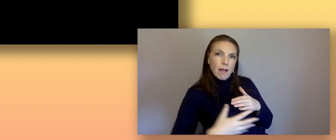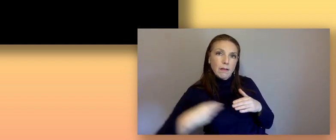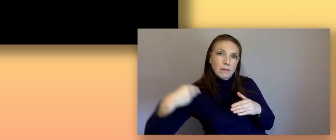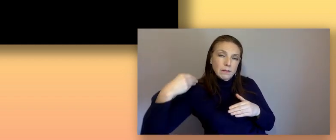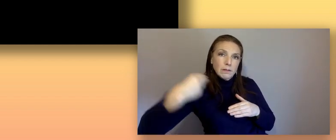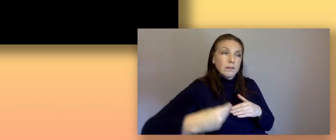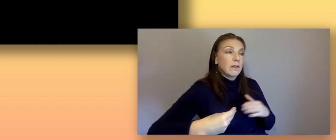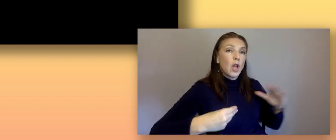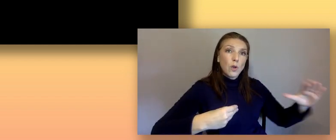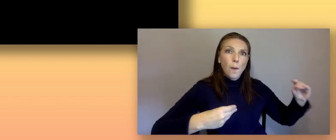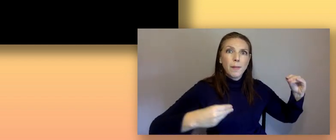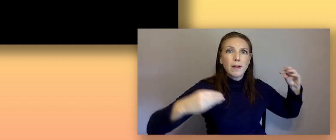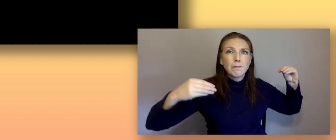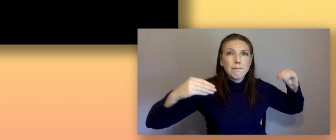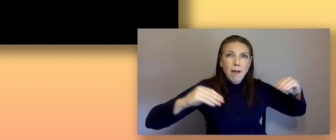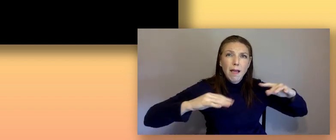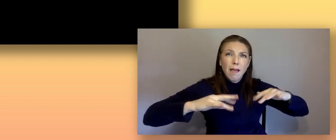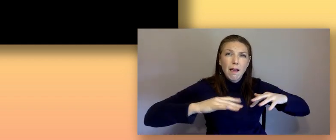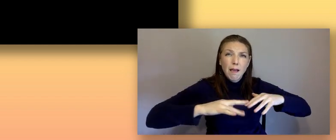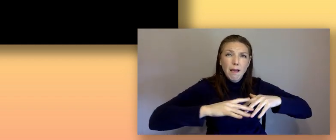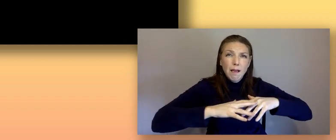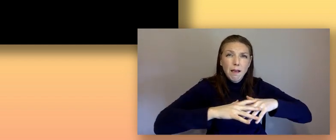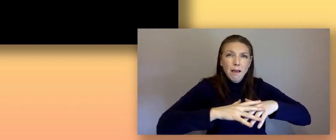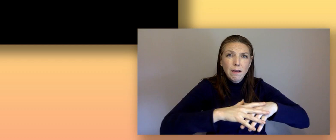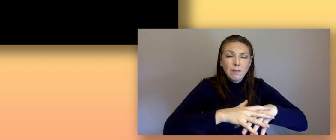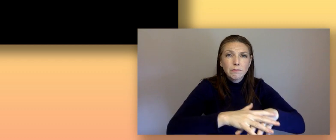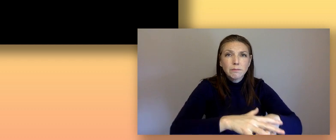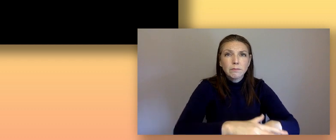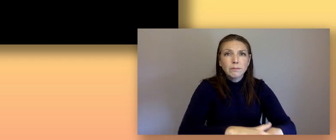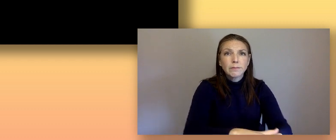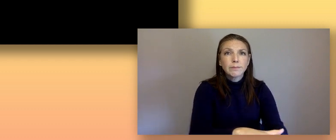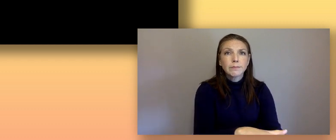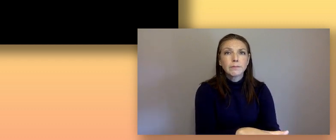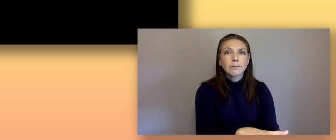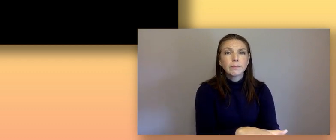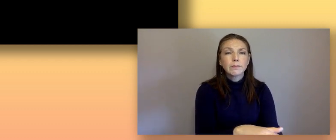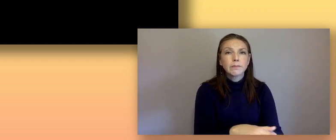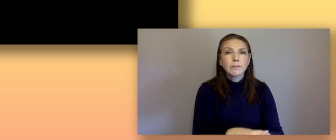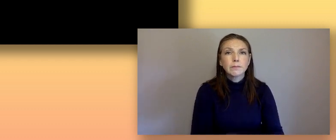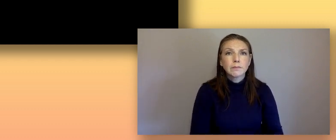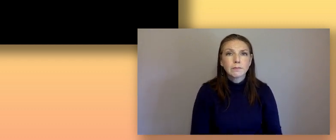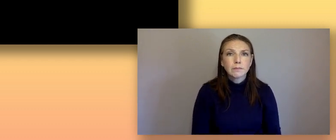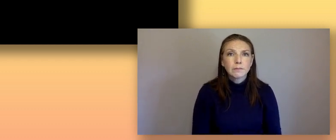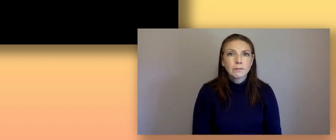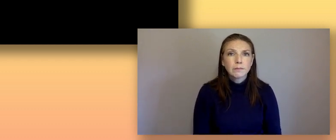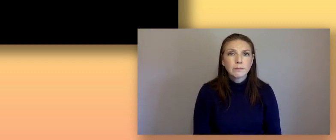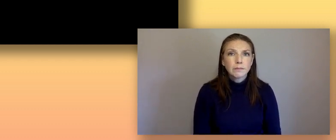generations and your generations My generation. bleeding into each other's veins.